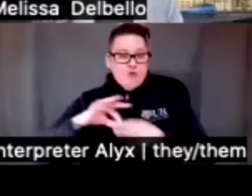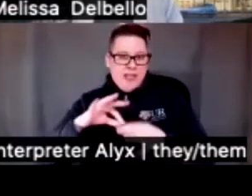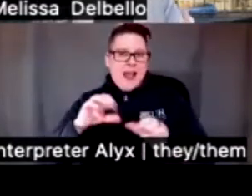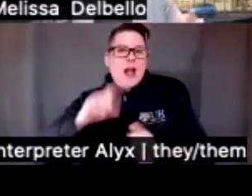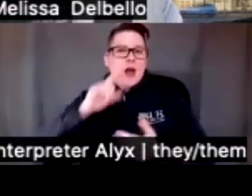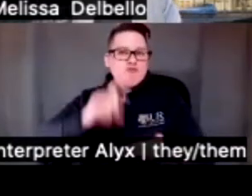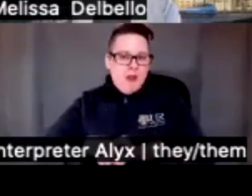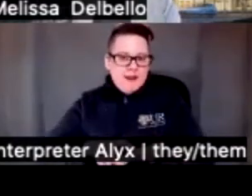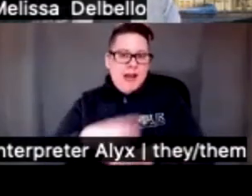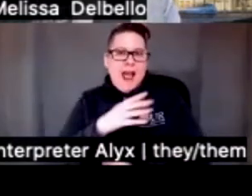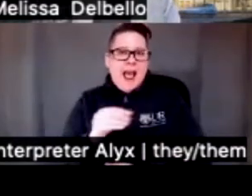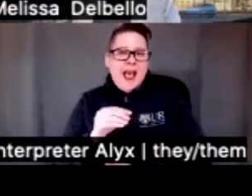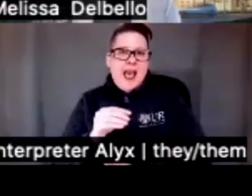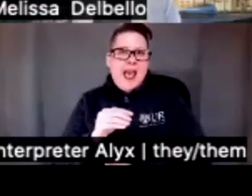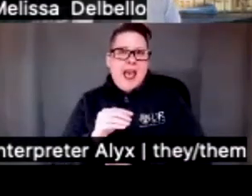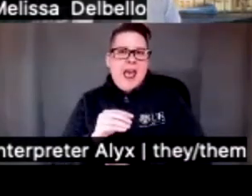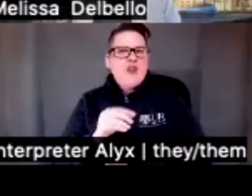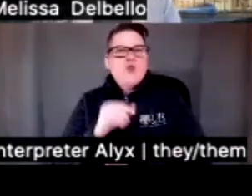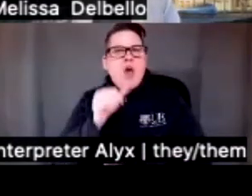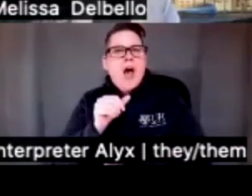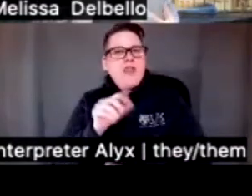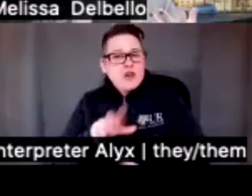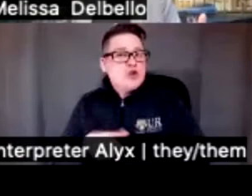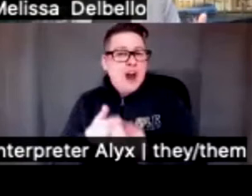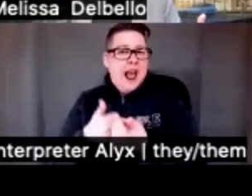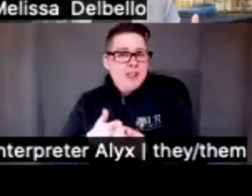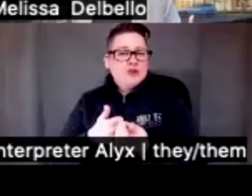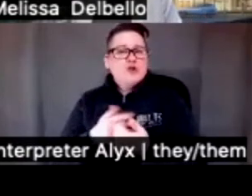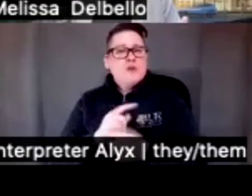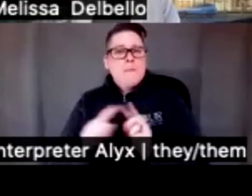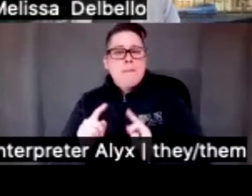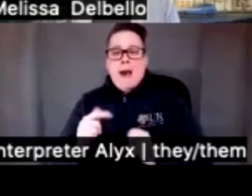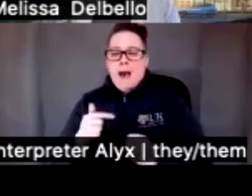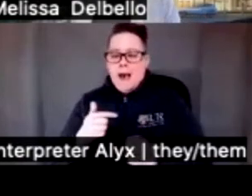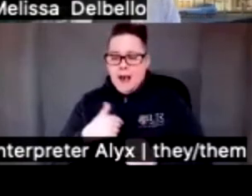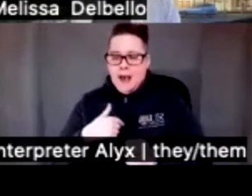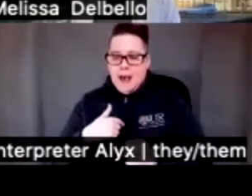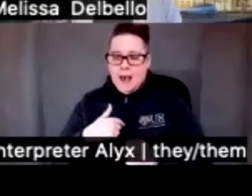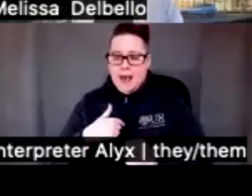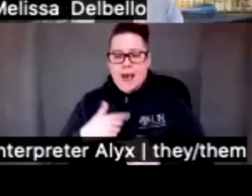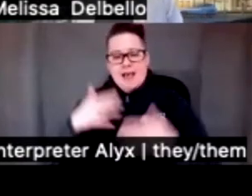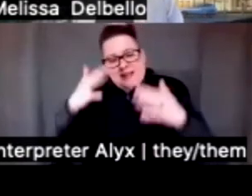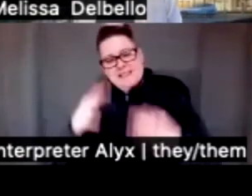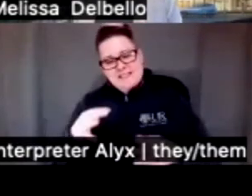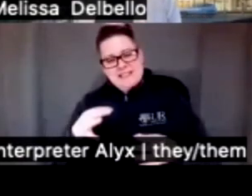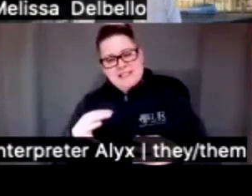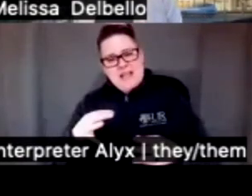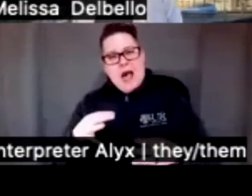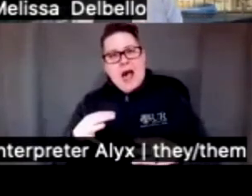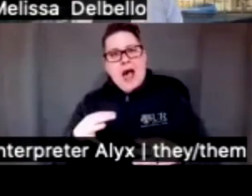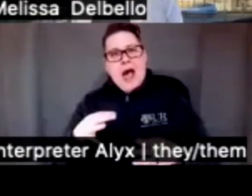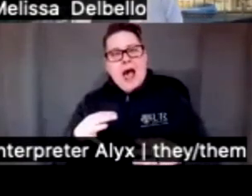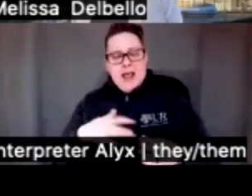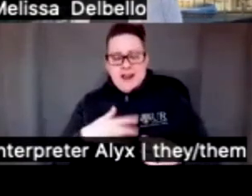you don't challenge them, rather you make a choice to decenter from them or separate yourself from